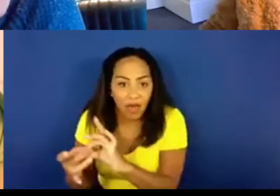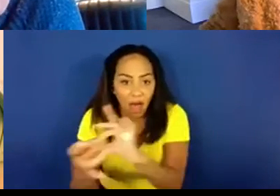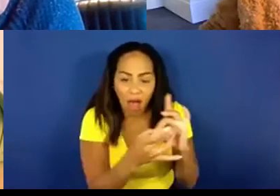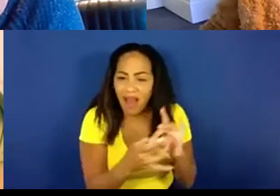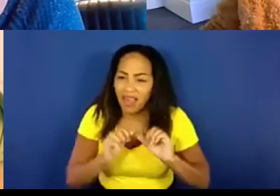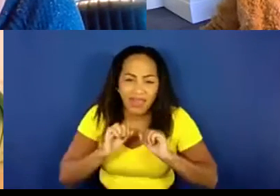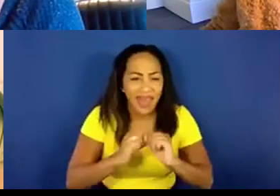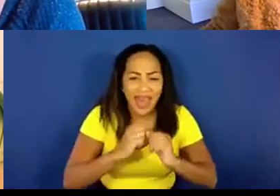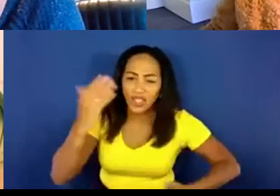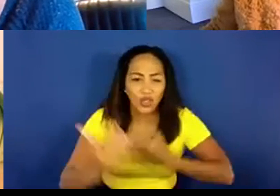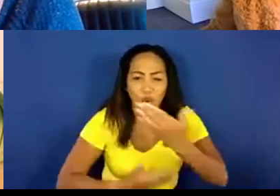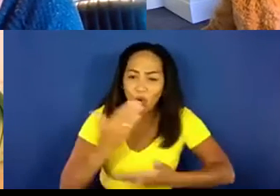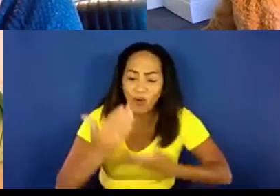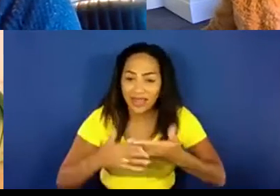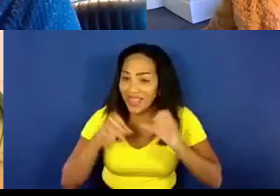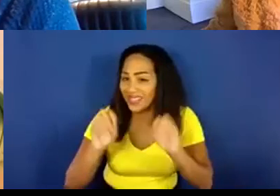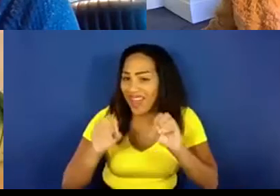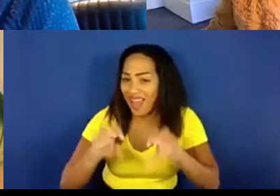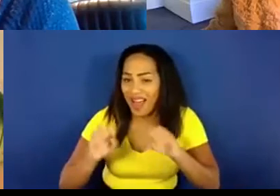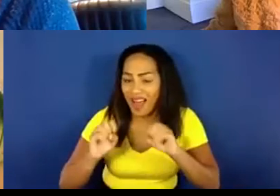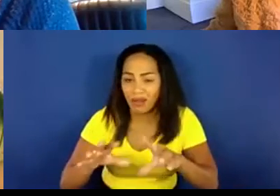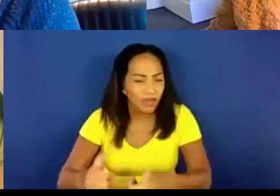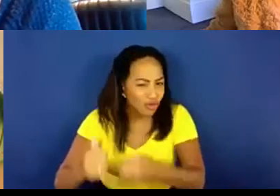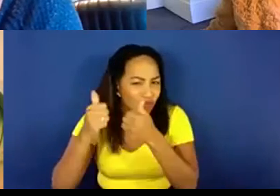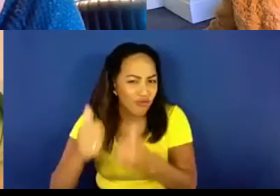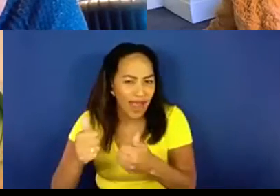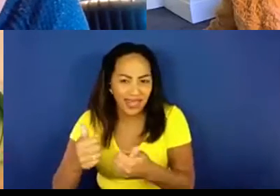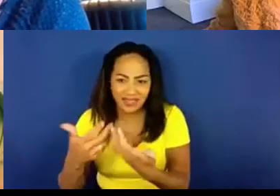great one of how they have done that as a faith community.